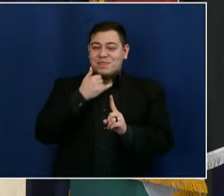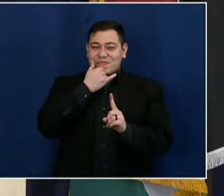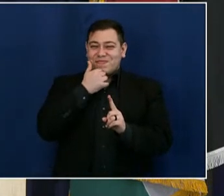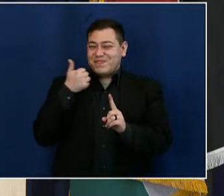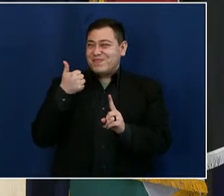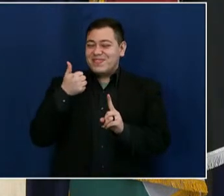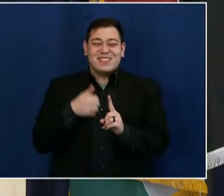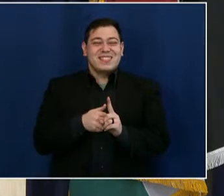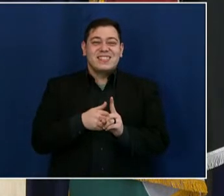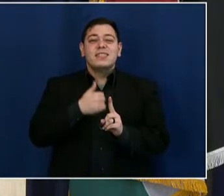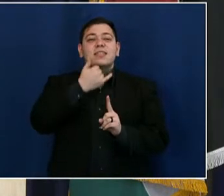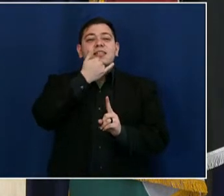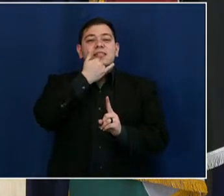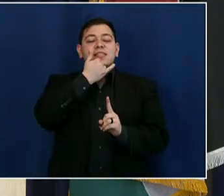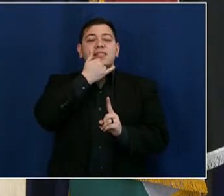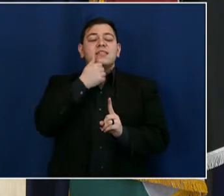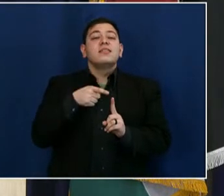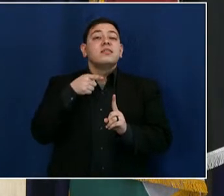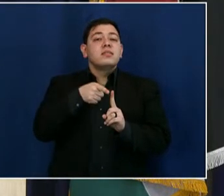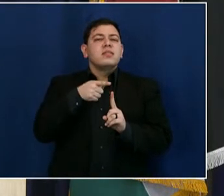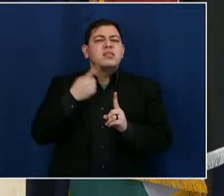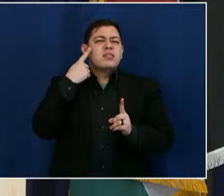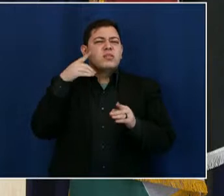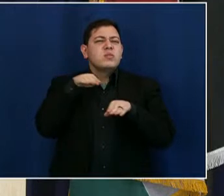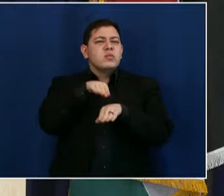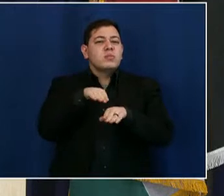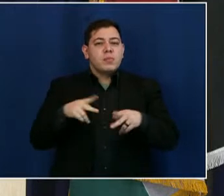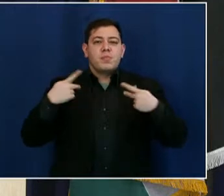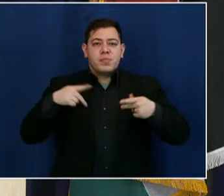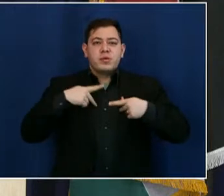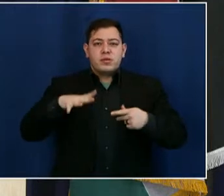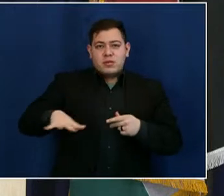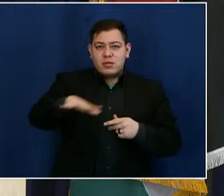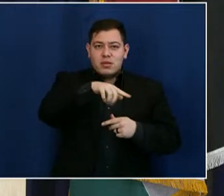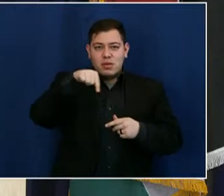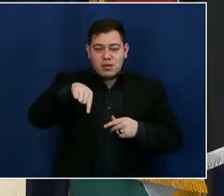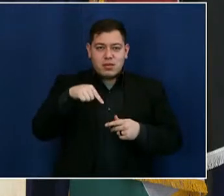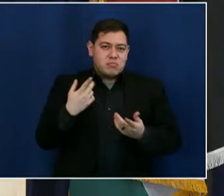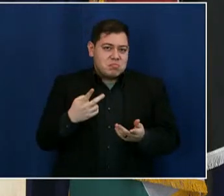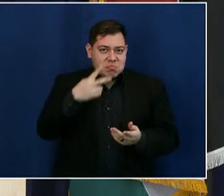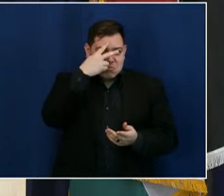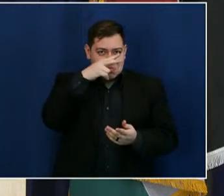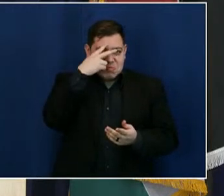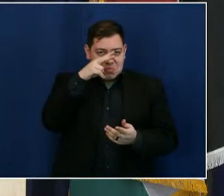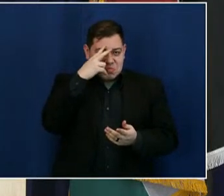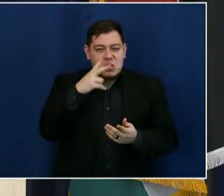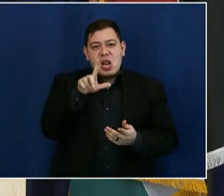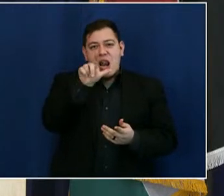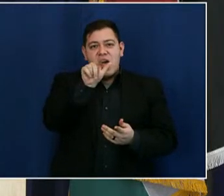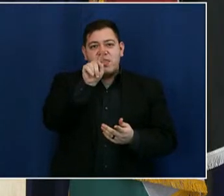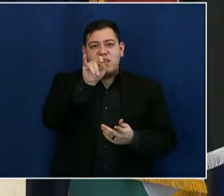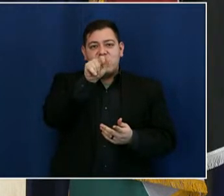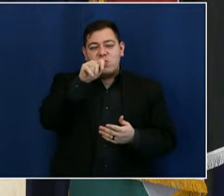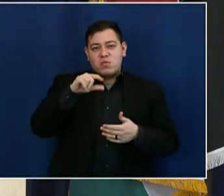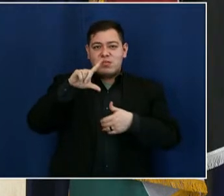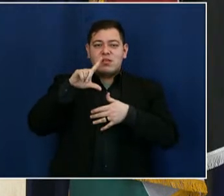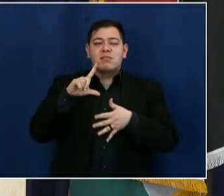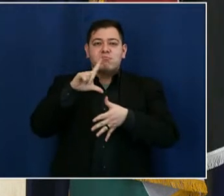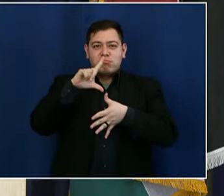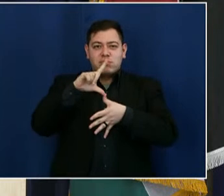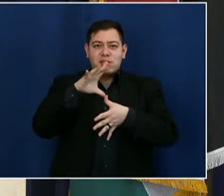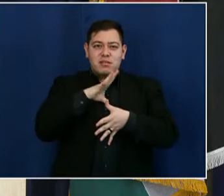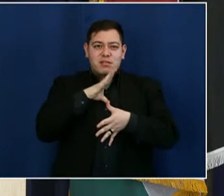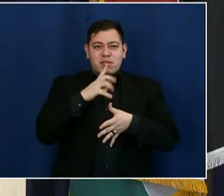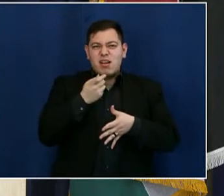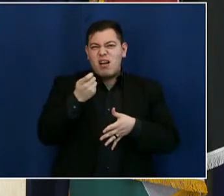perdón. La pregunta específicamente es sobre la comunidad latina y cómo es que hay solamente un porcentaje muy pequeño de